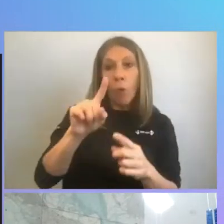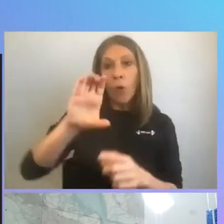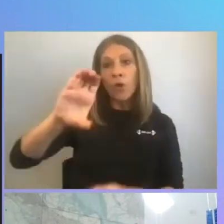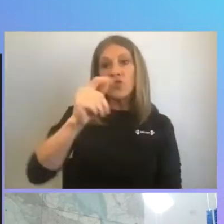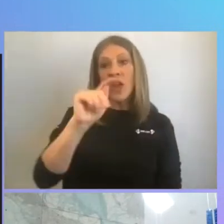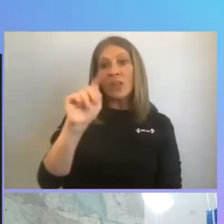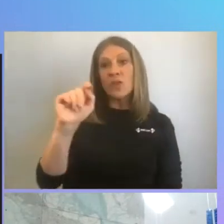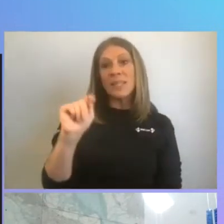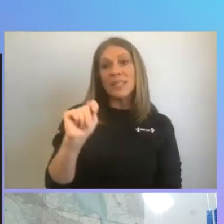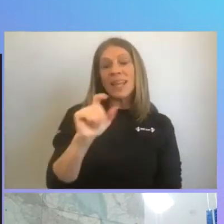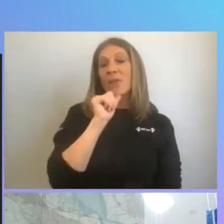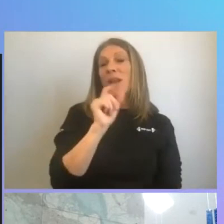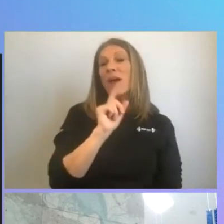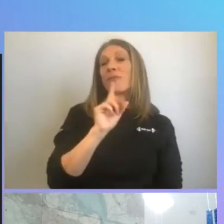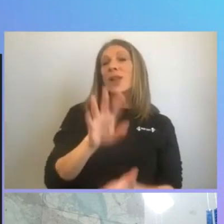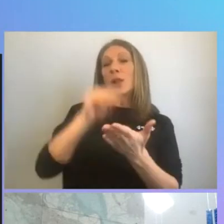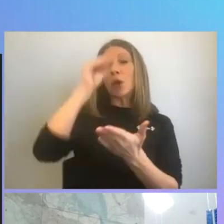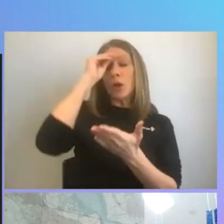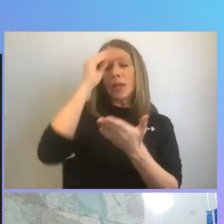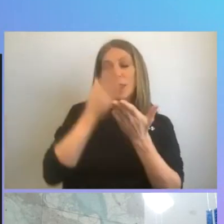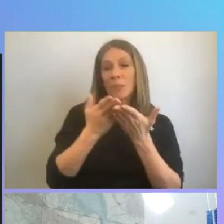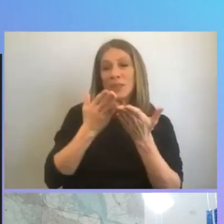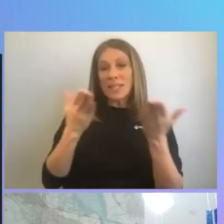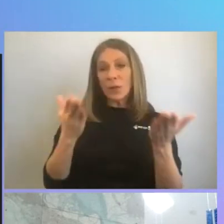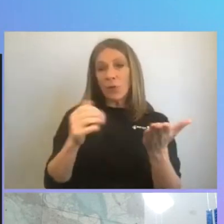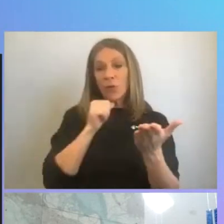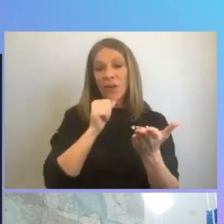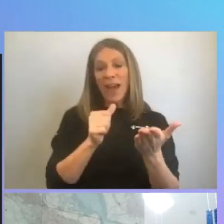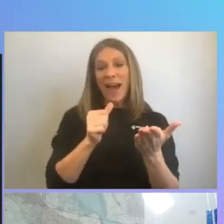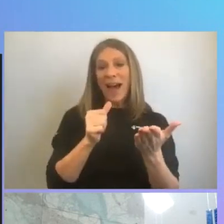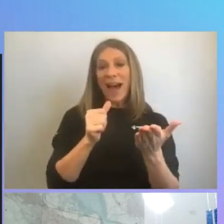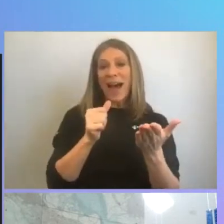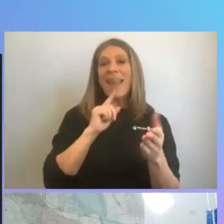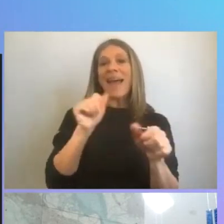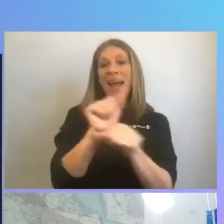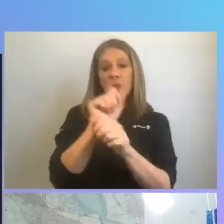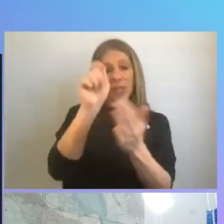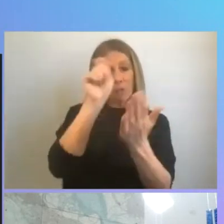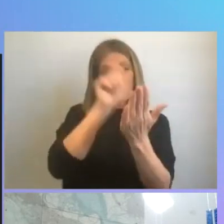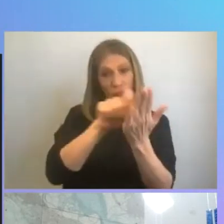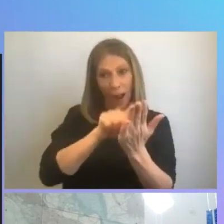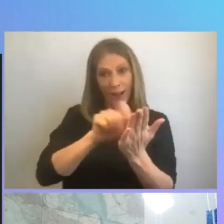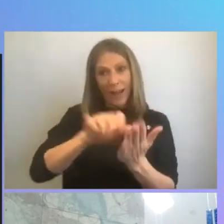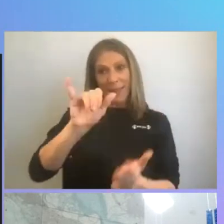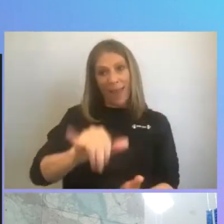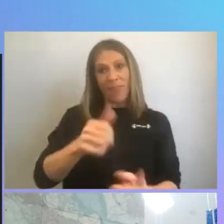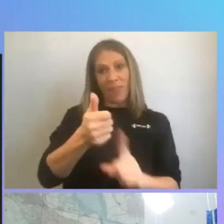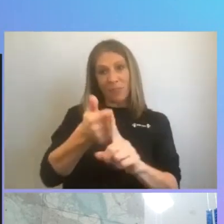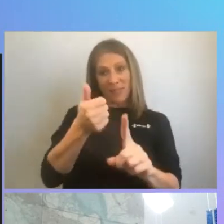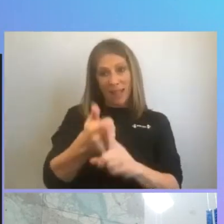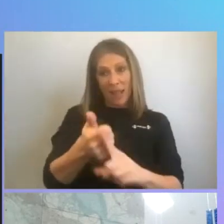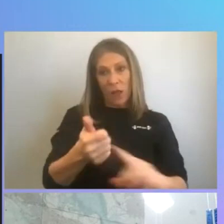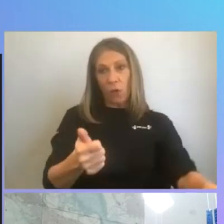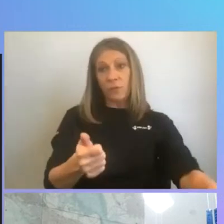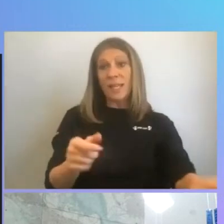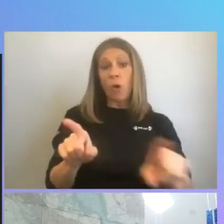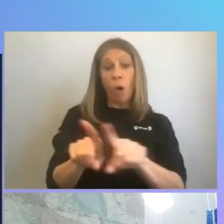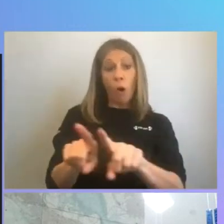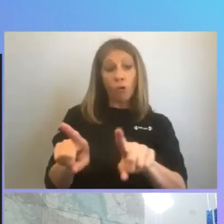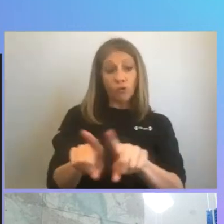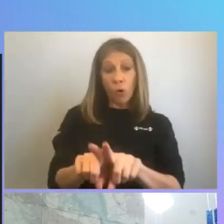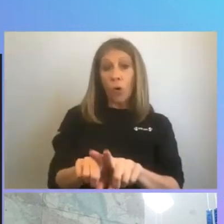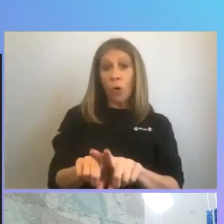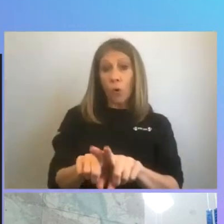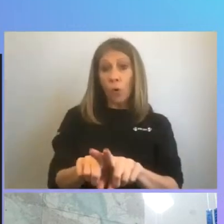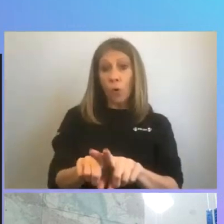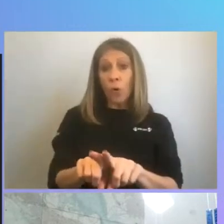not necessarily learning the material because they're not actually authoring it. And so, and also,